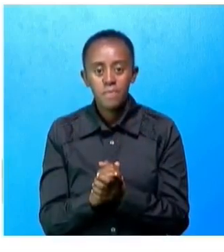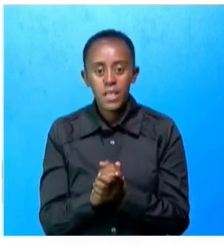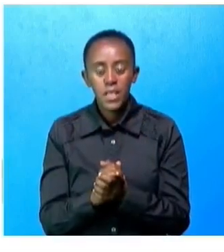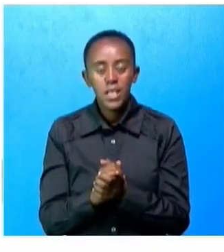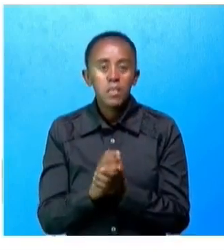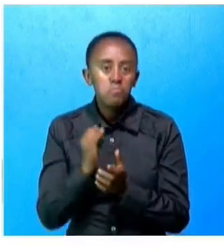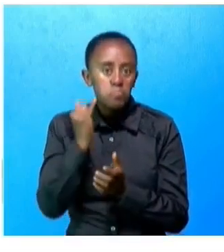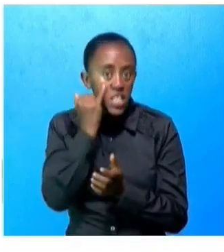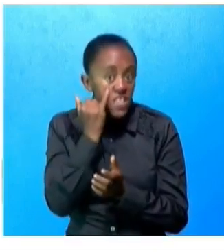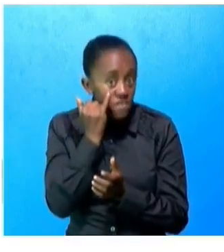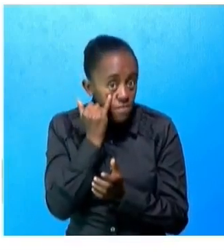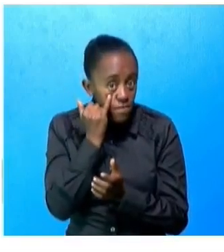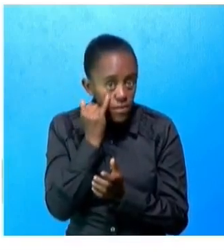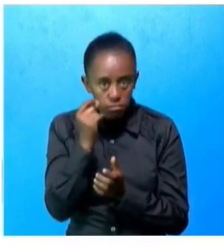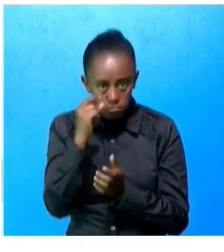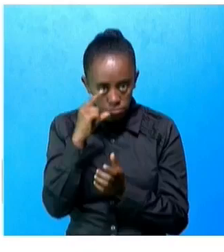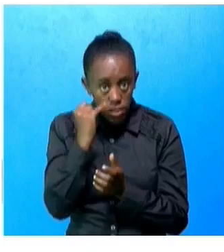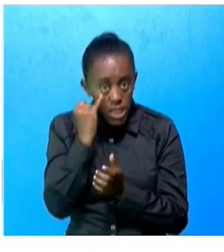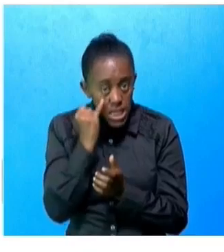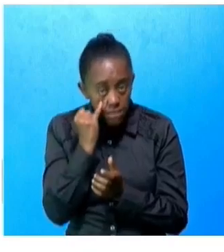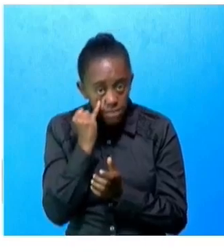if